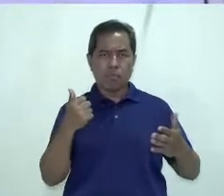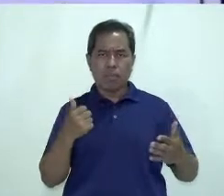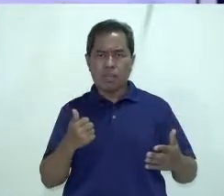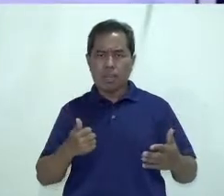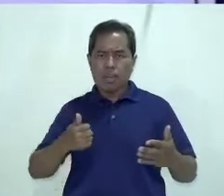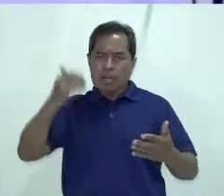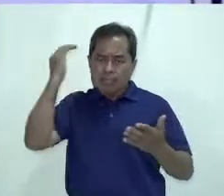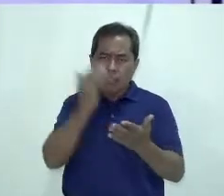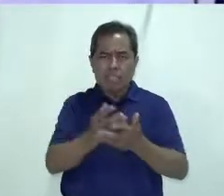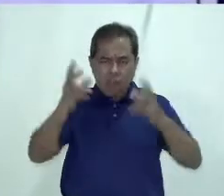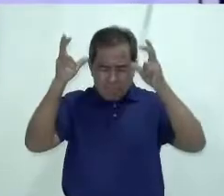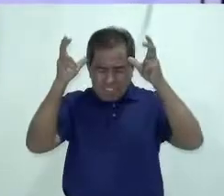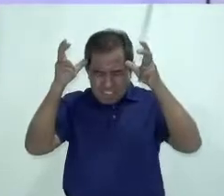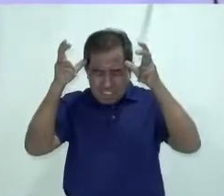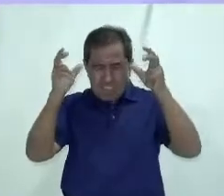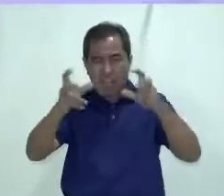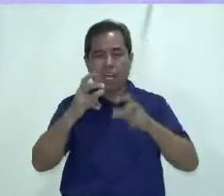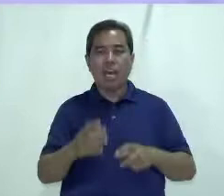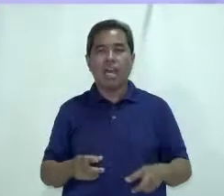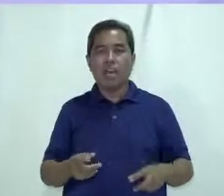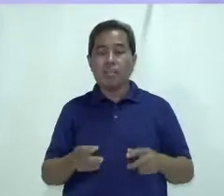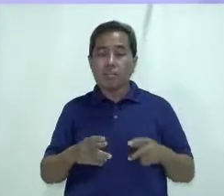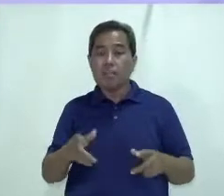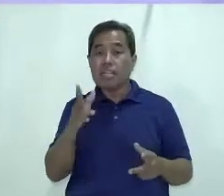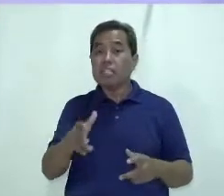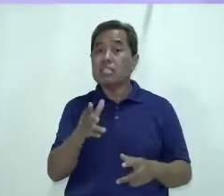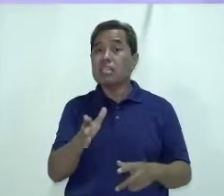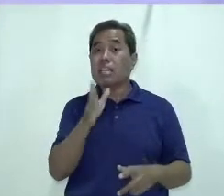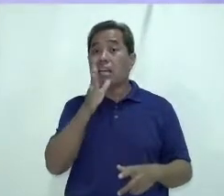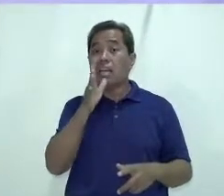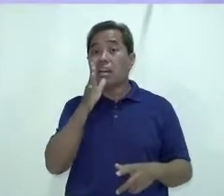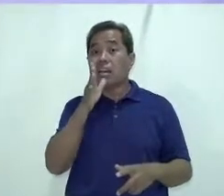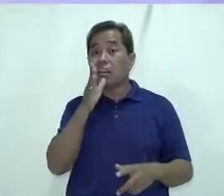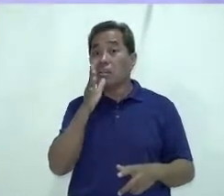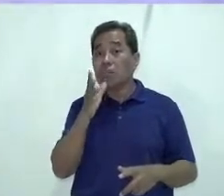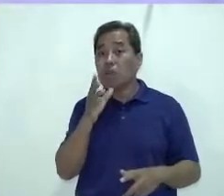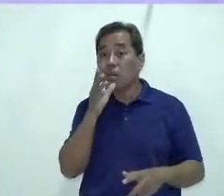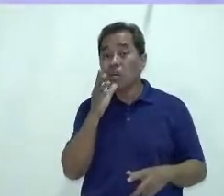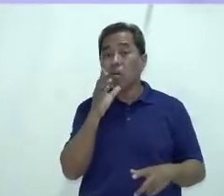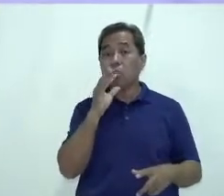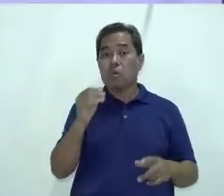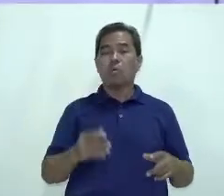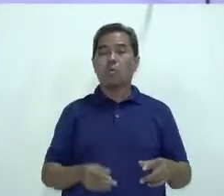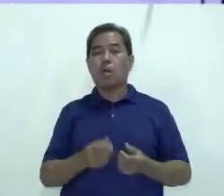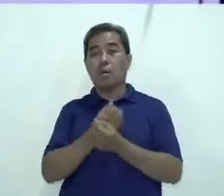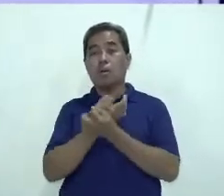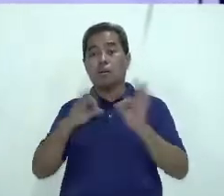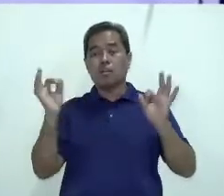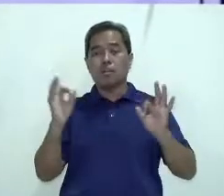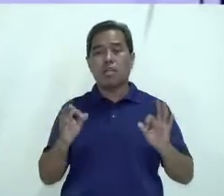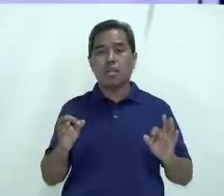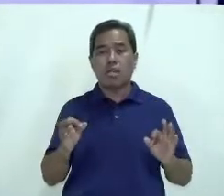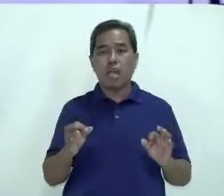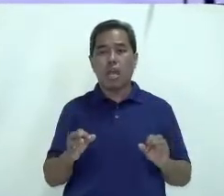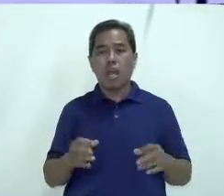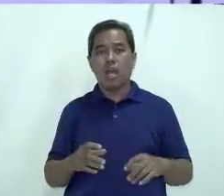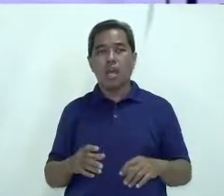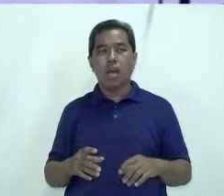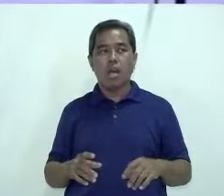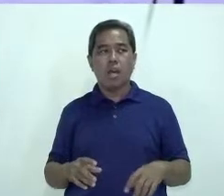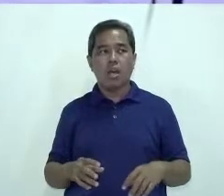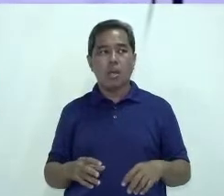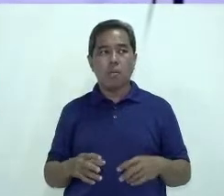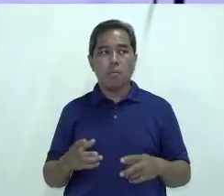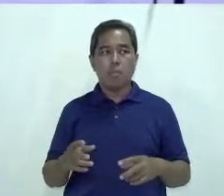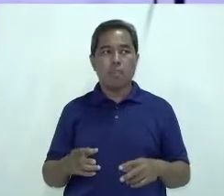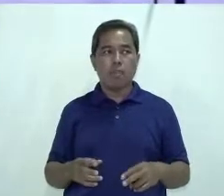her, and she was released from the demon. So what that evil spirit actually enabled her to do was, you know, have the